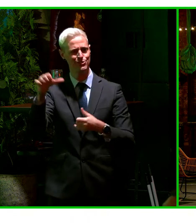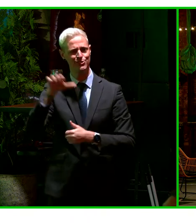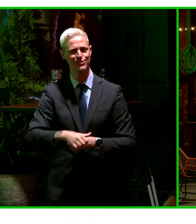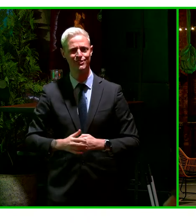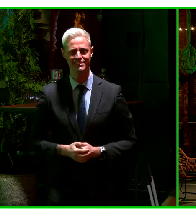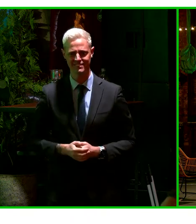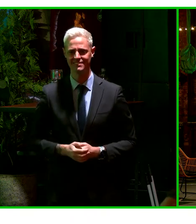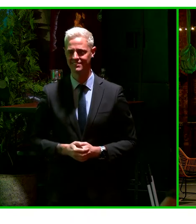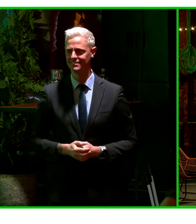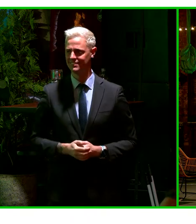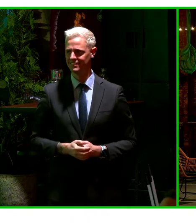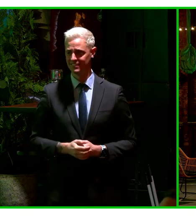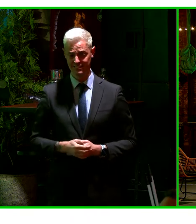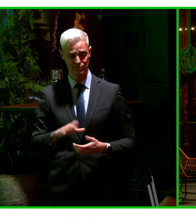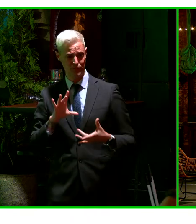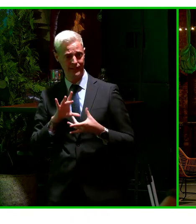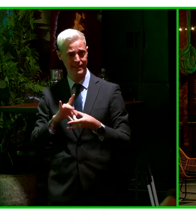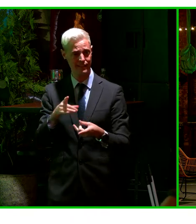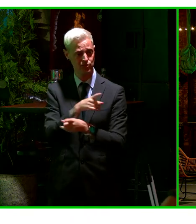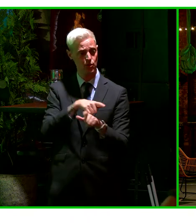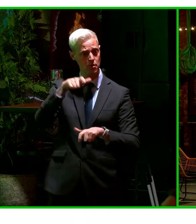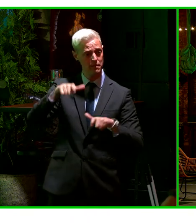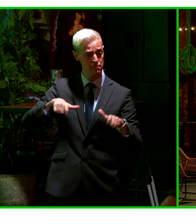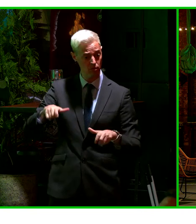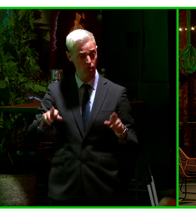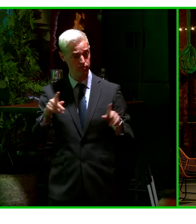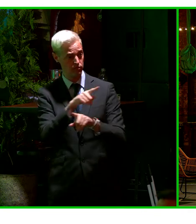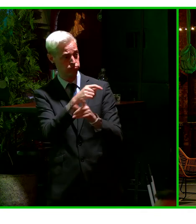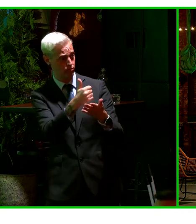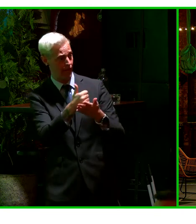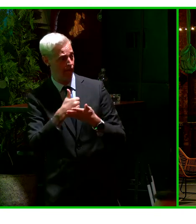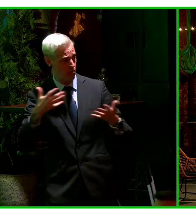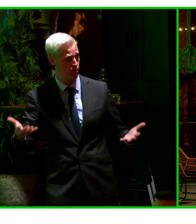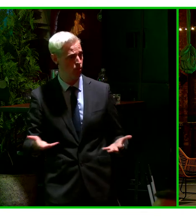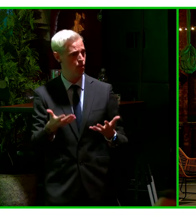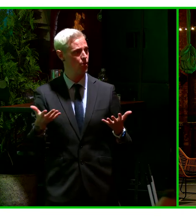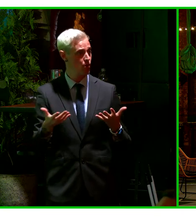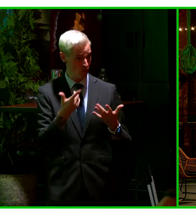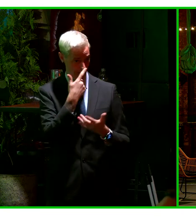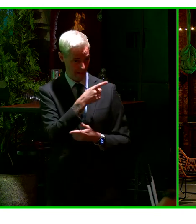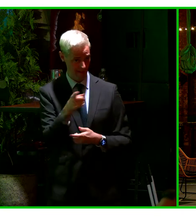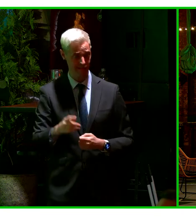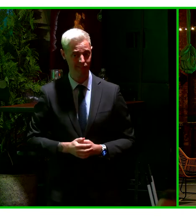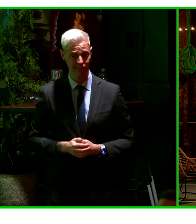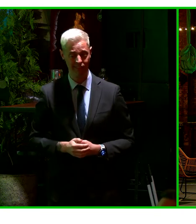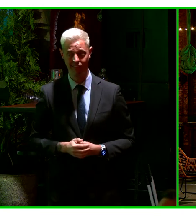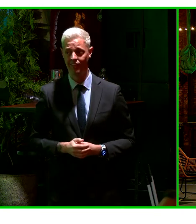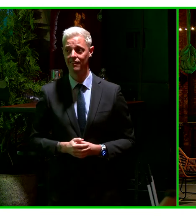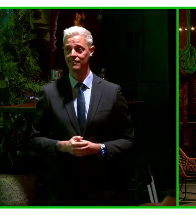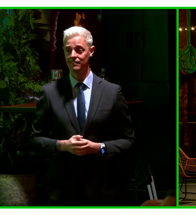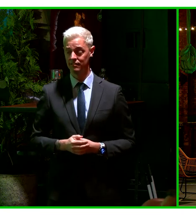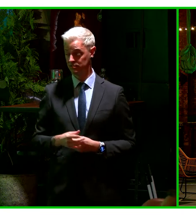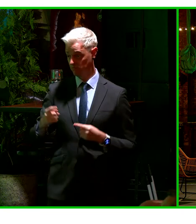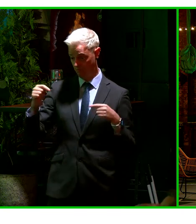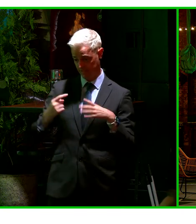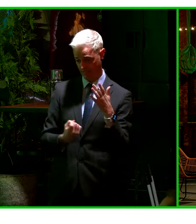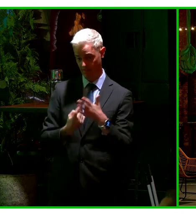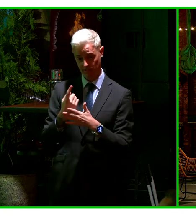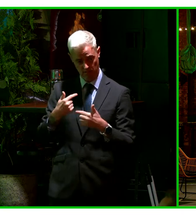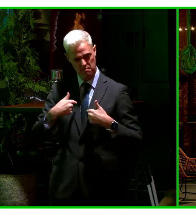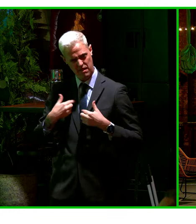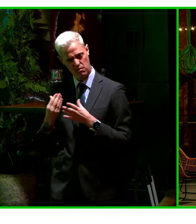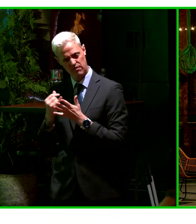bit more to people. And I'm hoping you can help us with that today, because literally from this event, Steve and I will